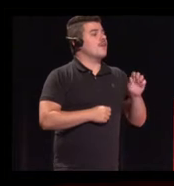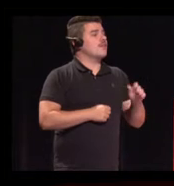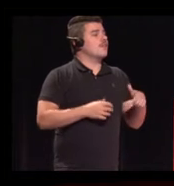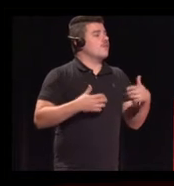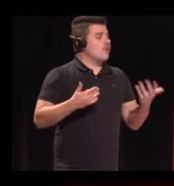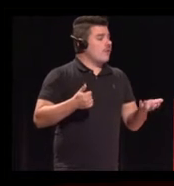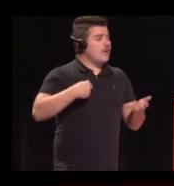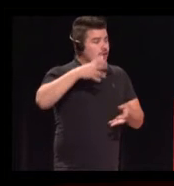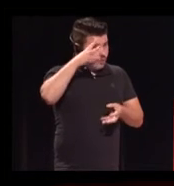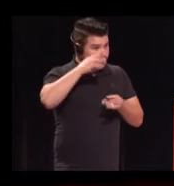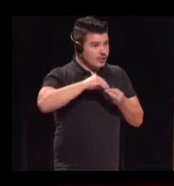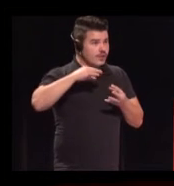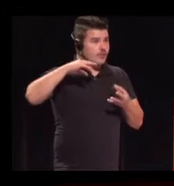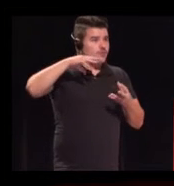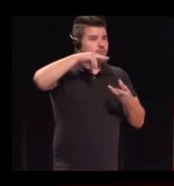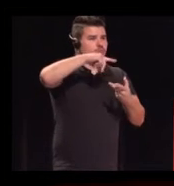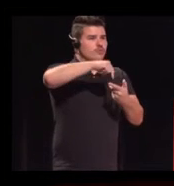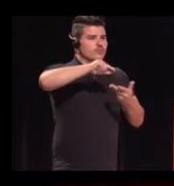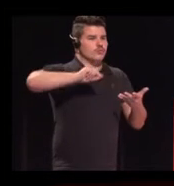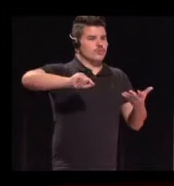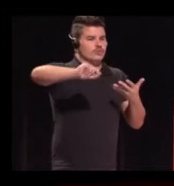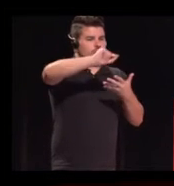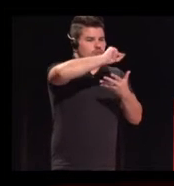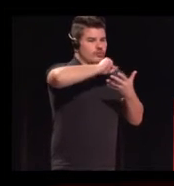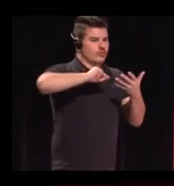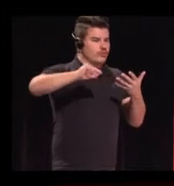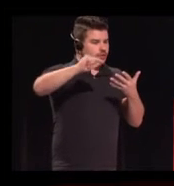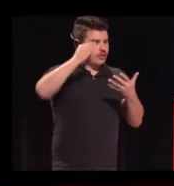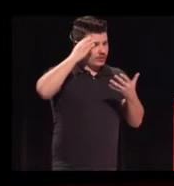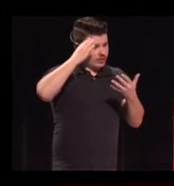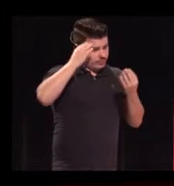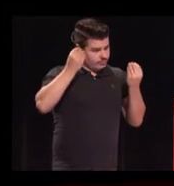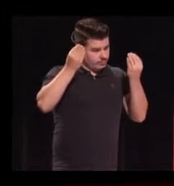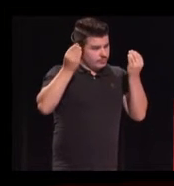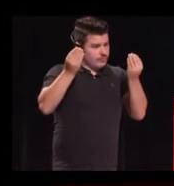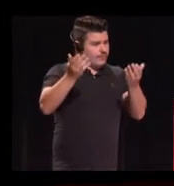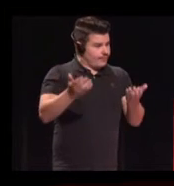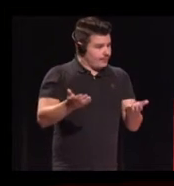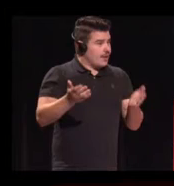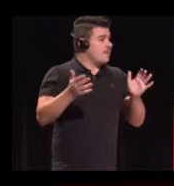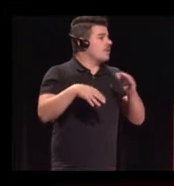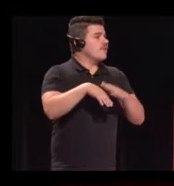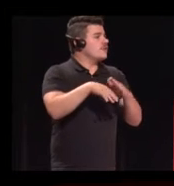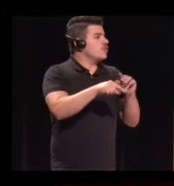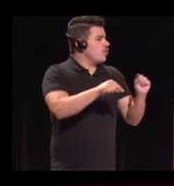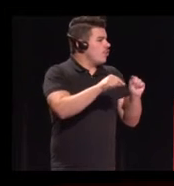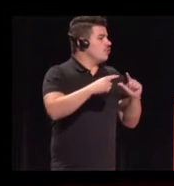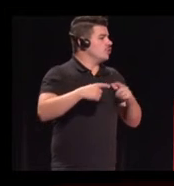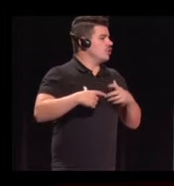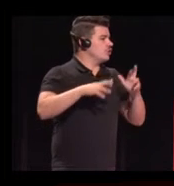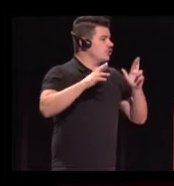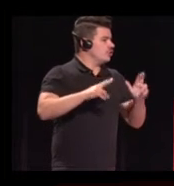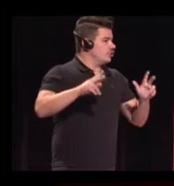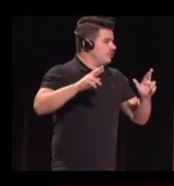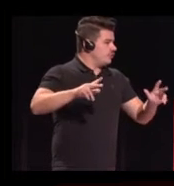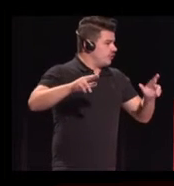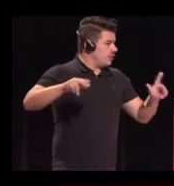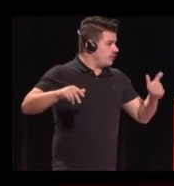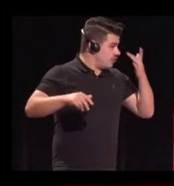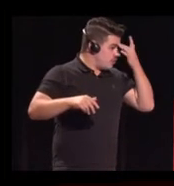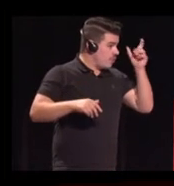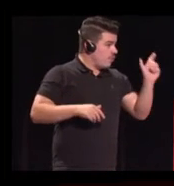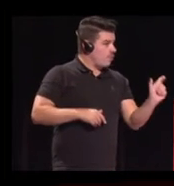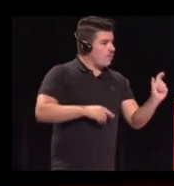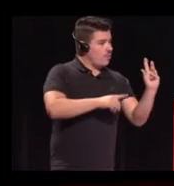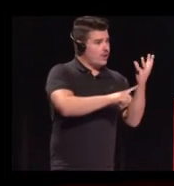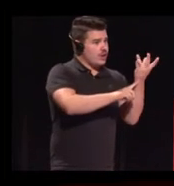them and to act upon it. But they do this in a very different way. The artist is